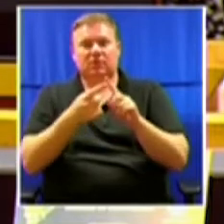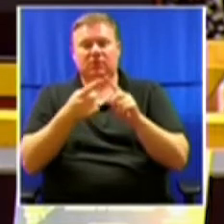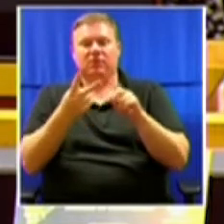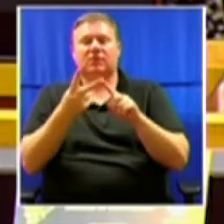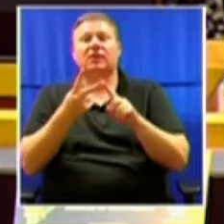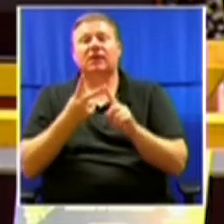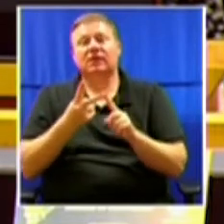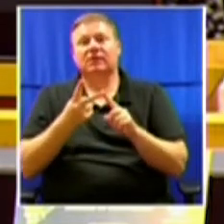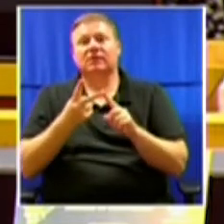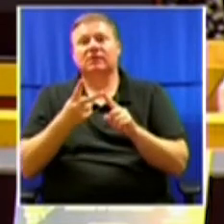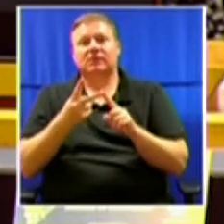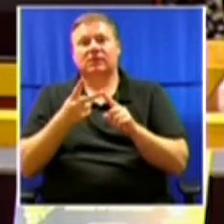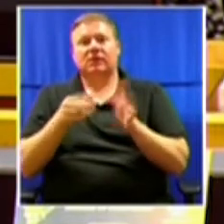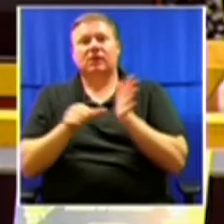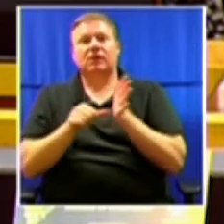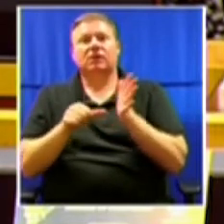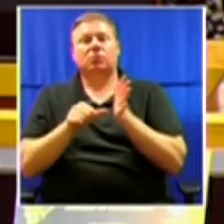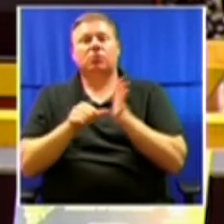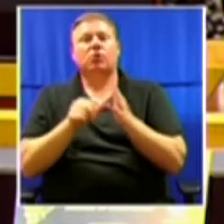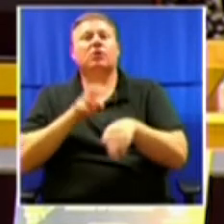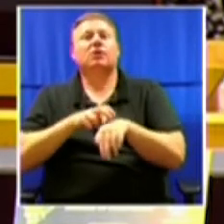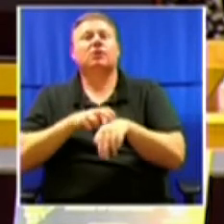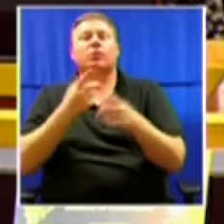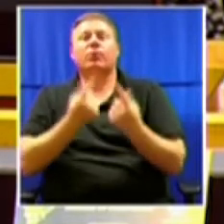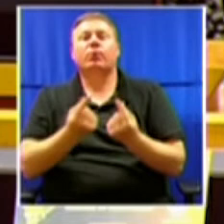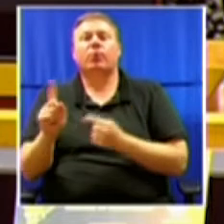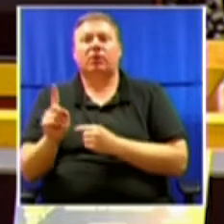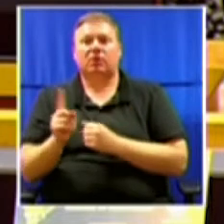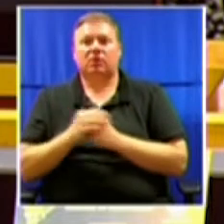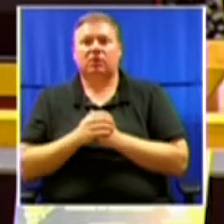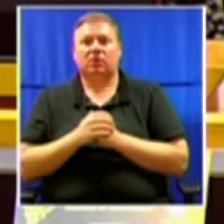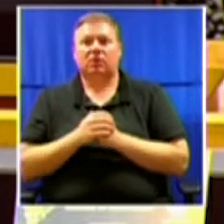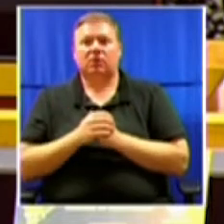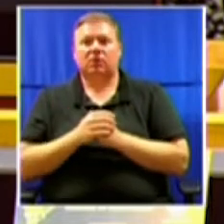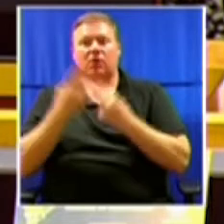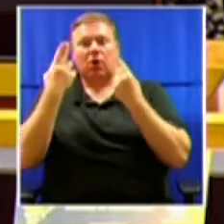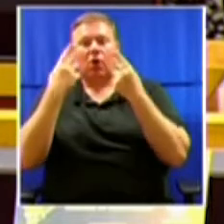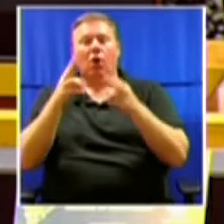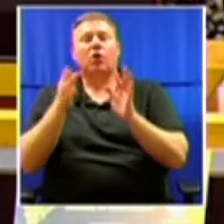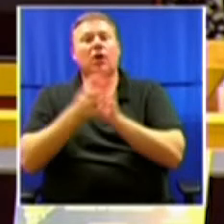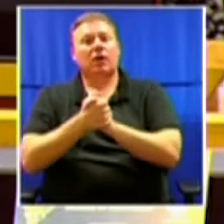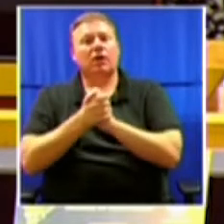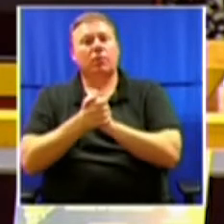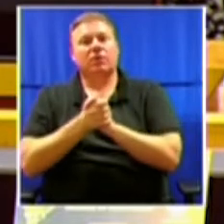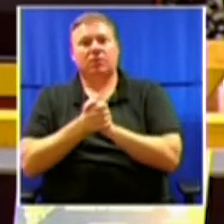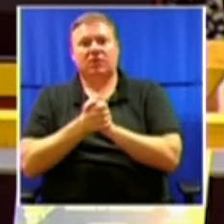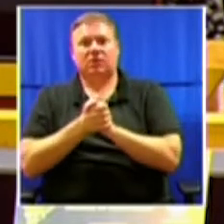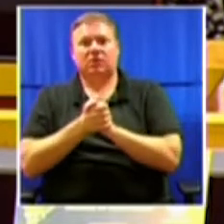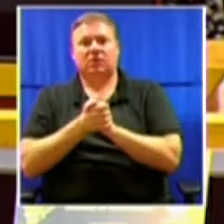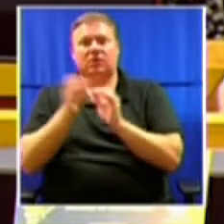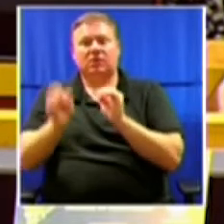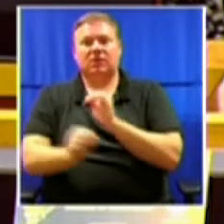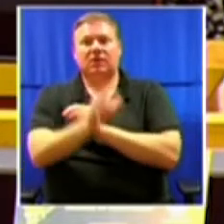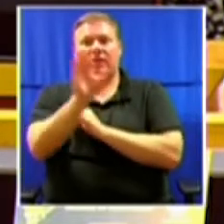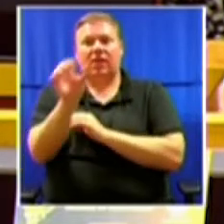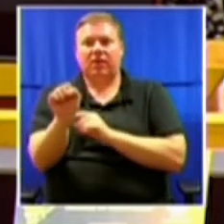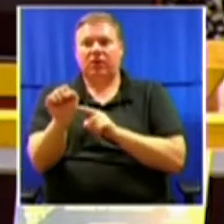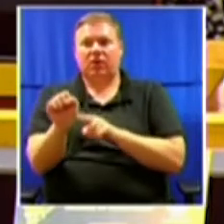important obligation, Chairperson, to honor the commitment made by South Africa